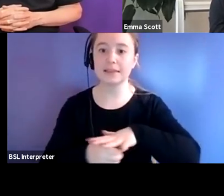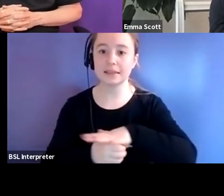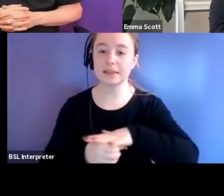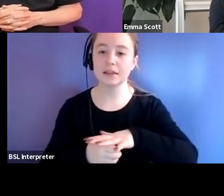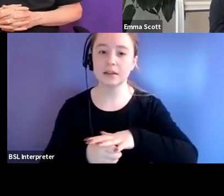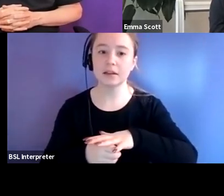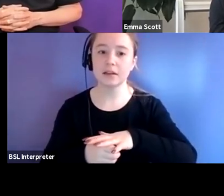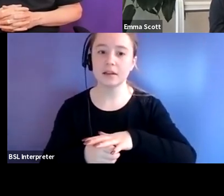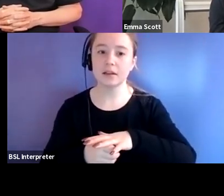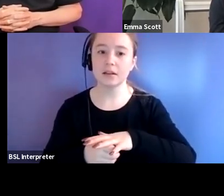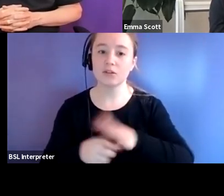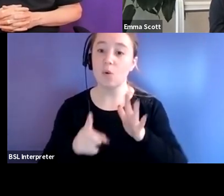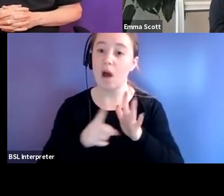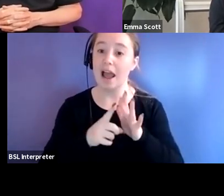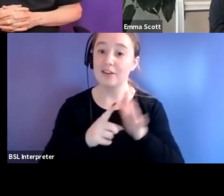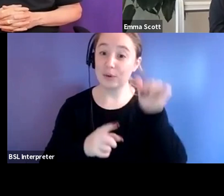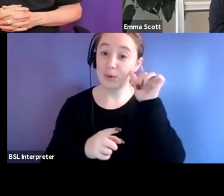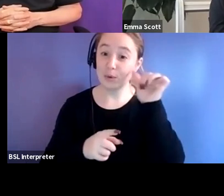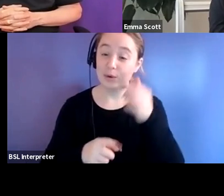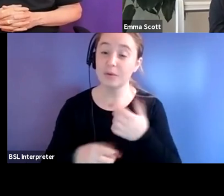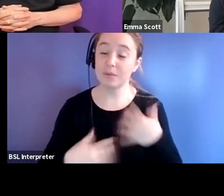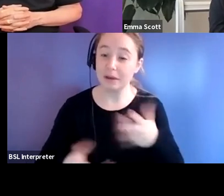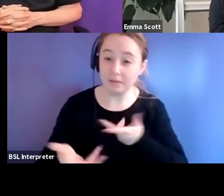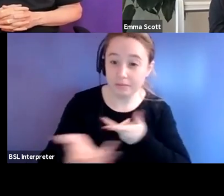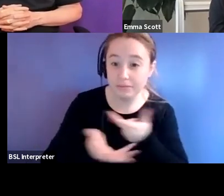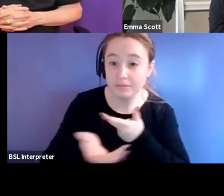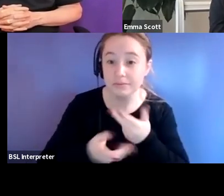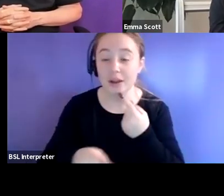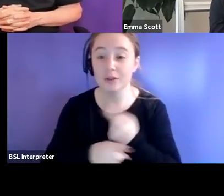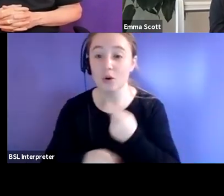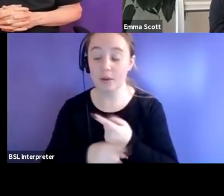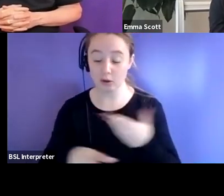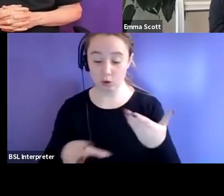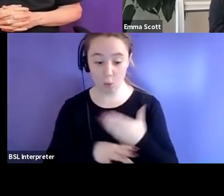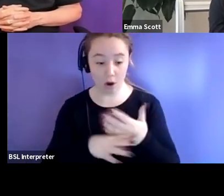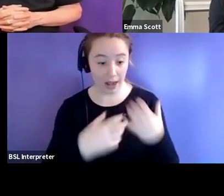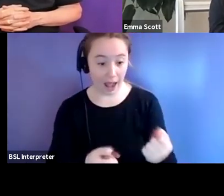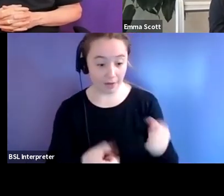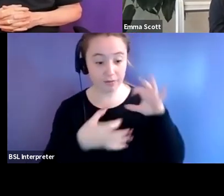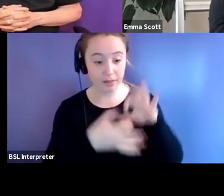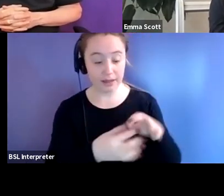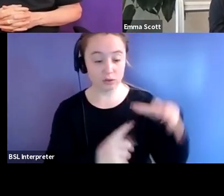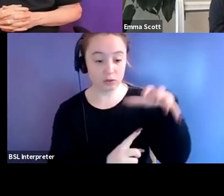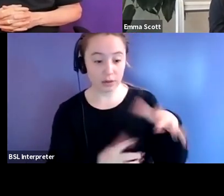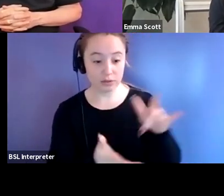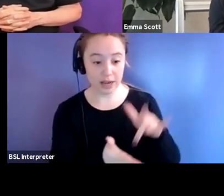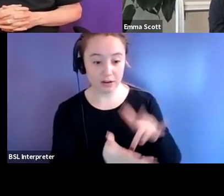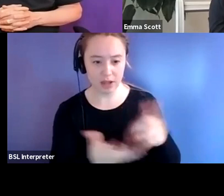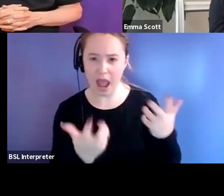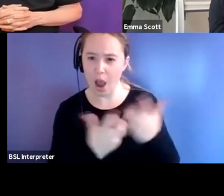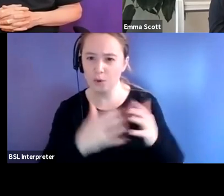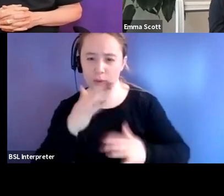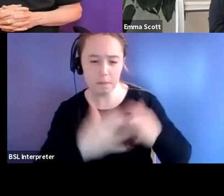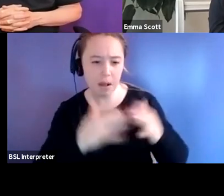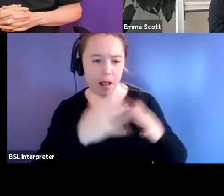which Irene will know, a few years ago, a wide-ranging conversation about how we built on the work that we've been doing around town centres, about how we can actually think about